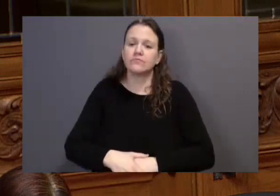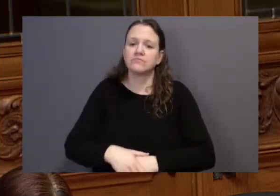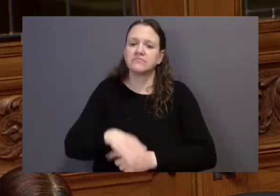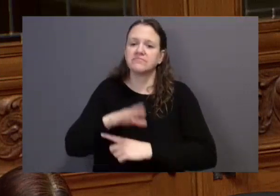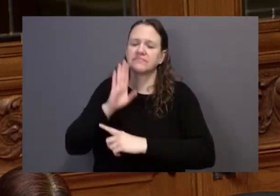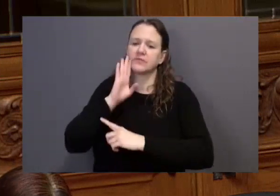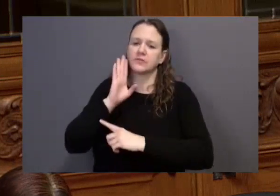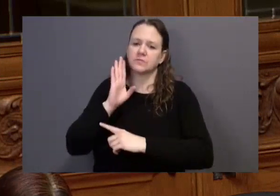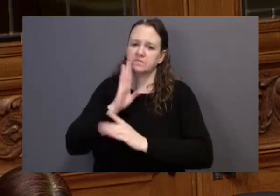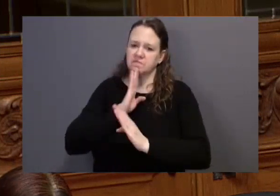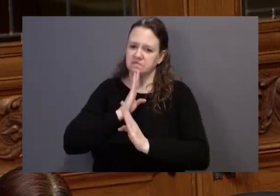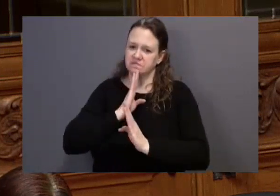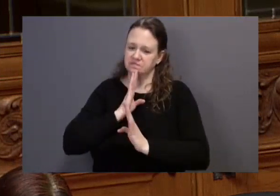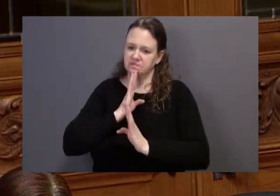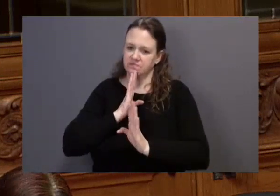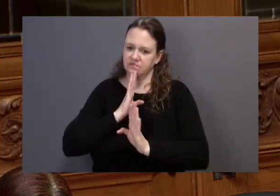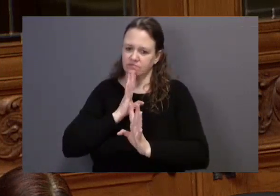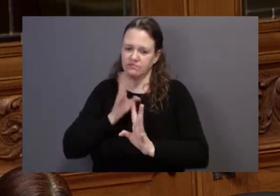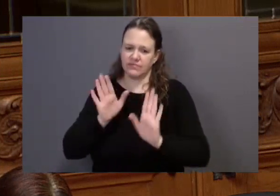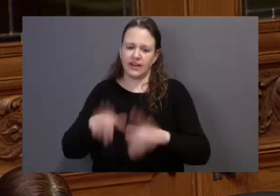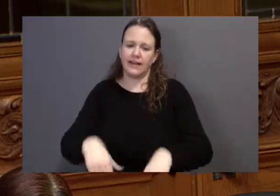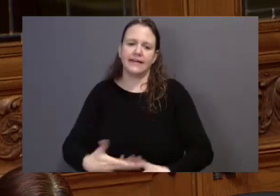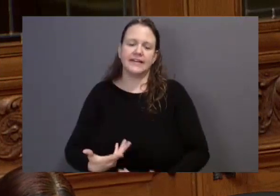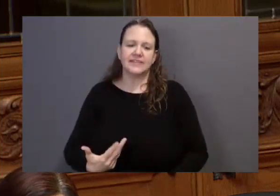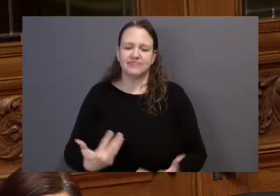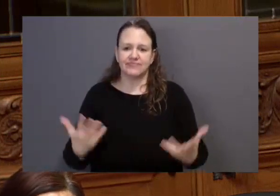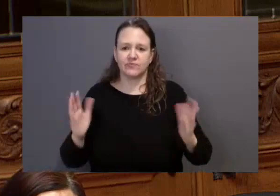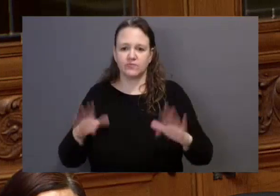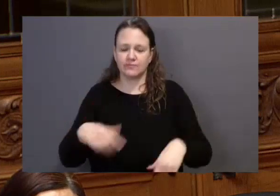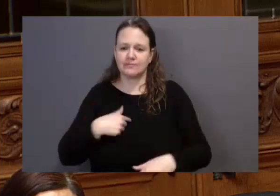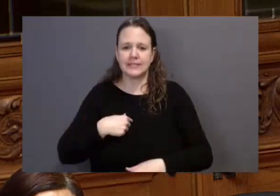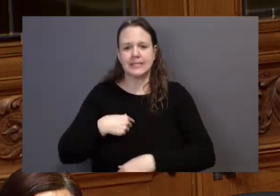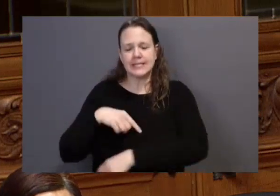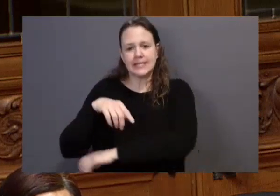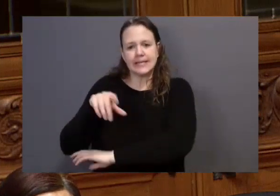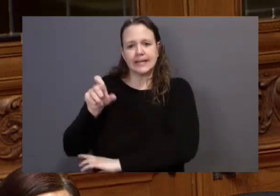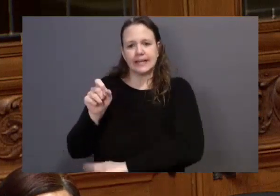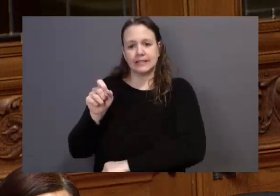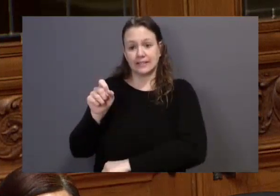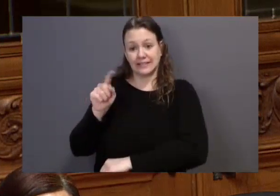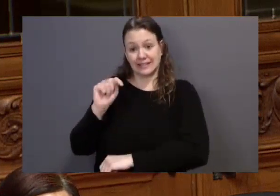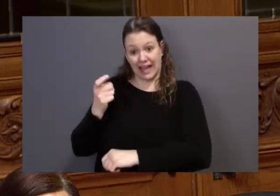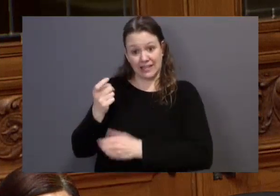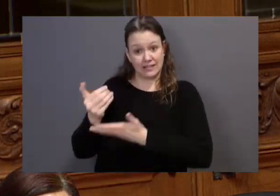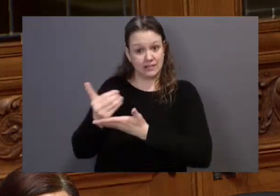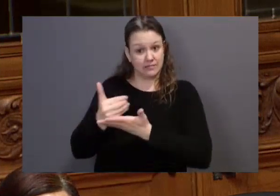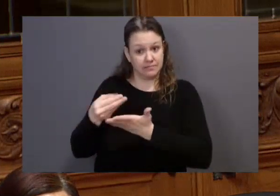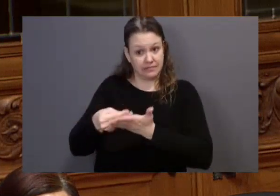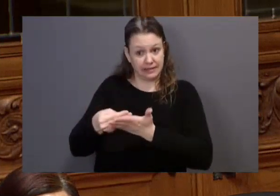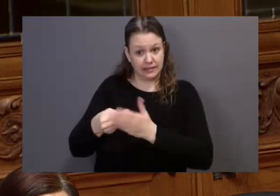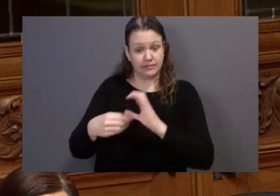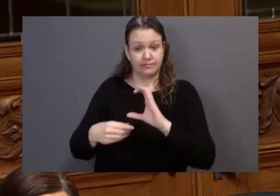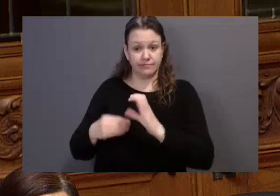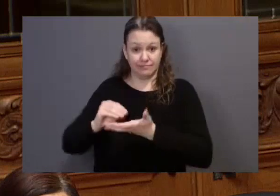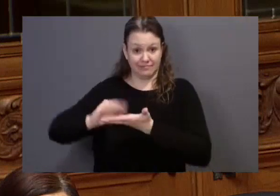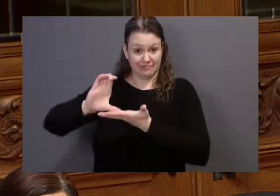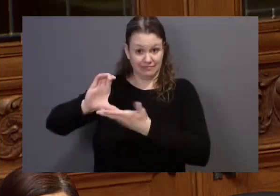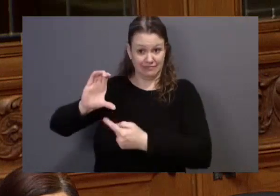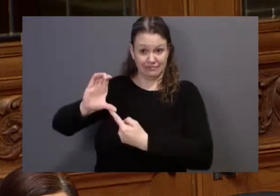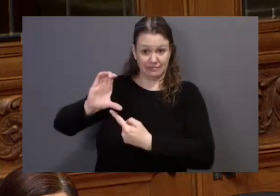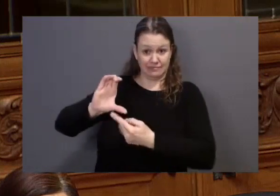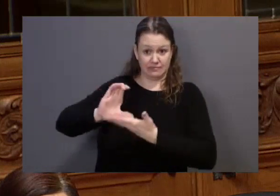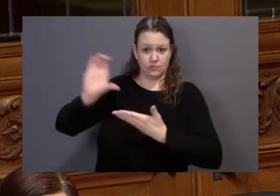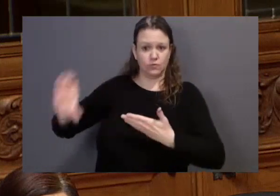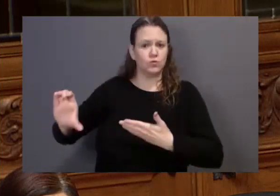the tax-funded, Canada-wide safe supply drug trade that has been established by the brilliant and oh